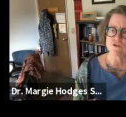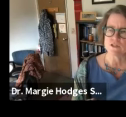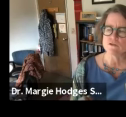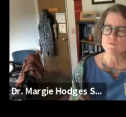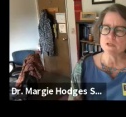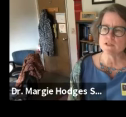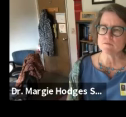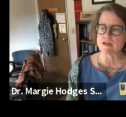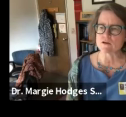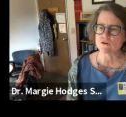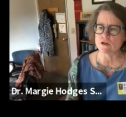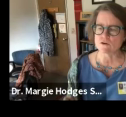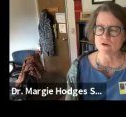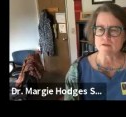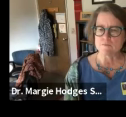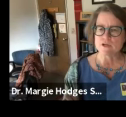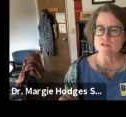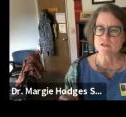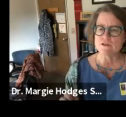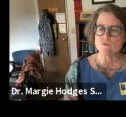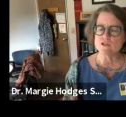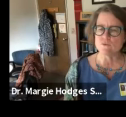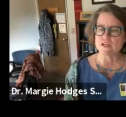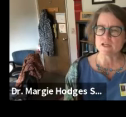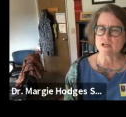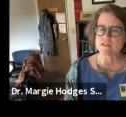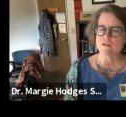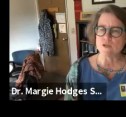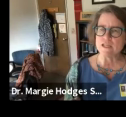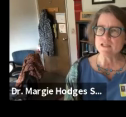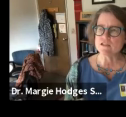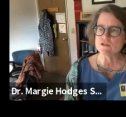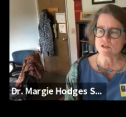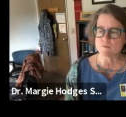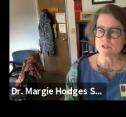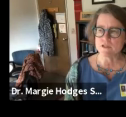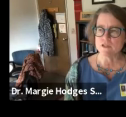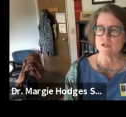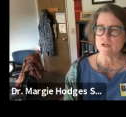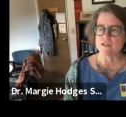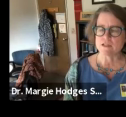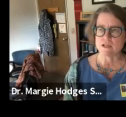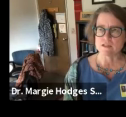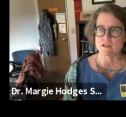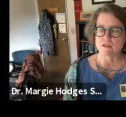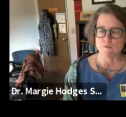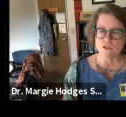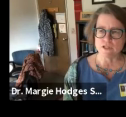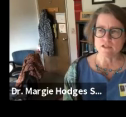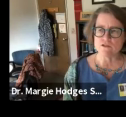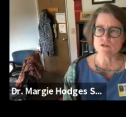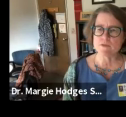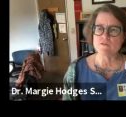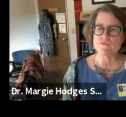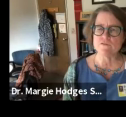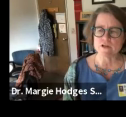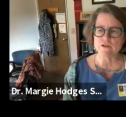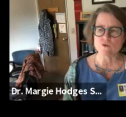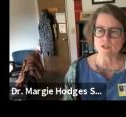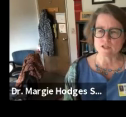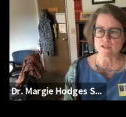individuals who get tremendous amount of credit because they're the ones who recognized that we needed to do something as a community and do